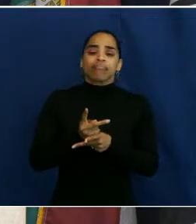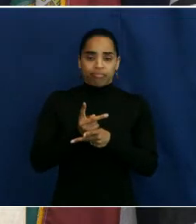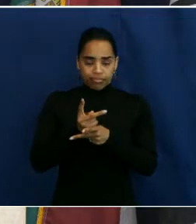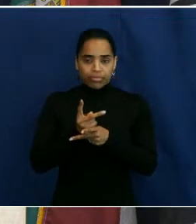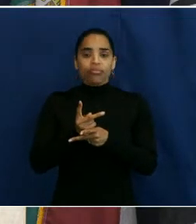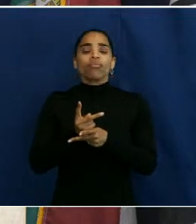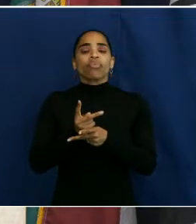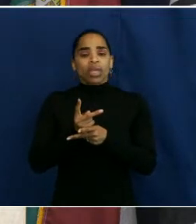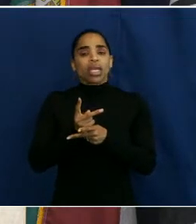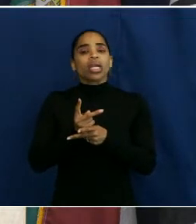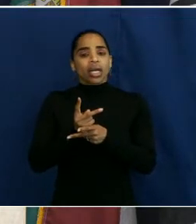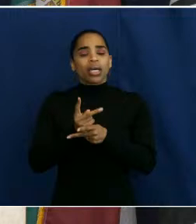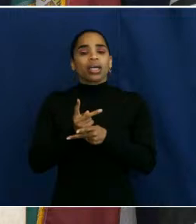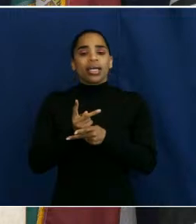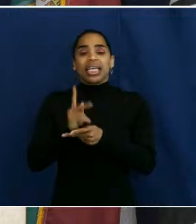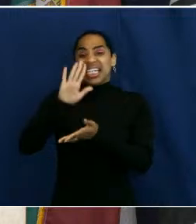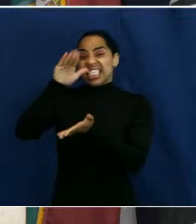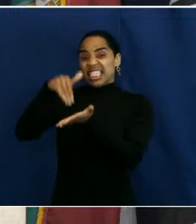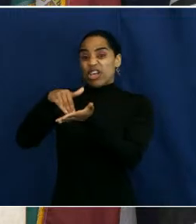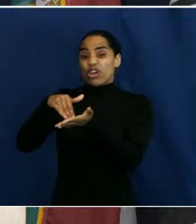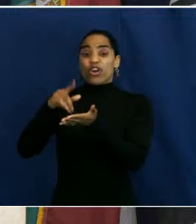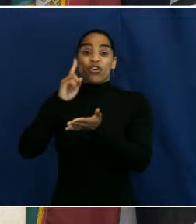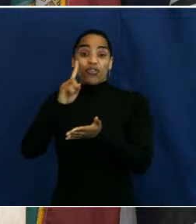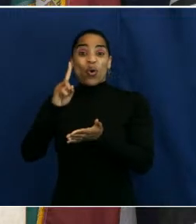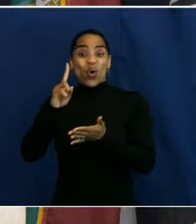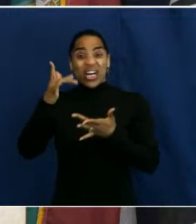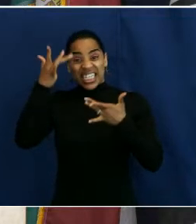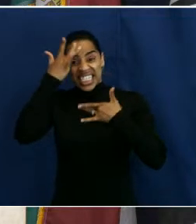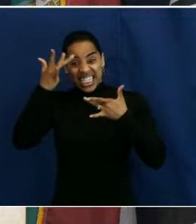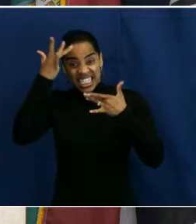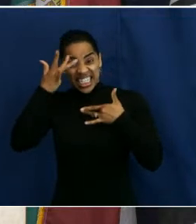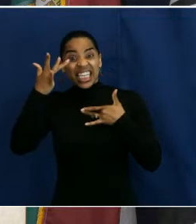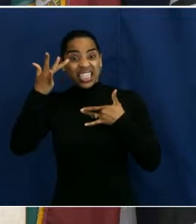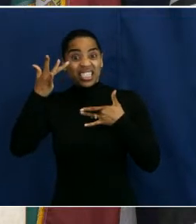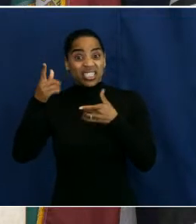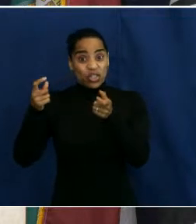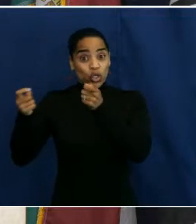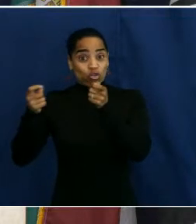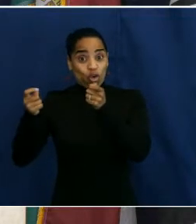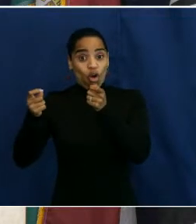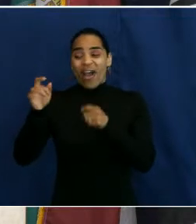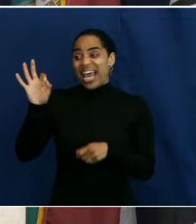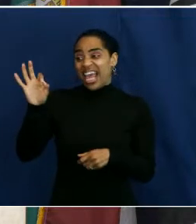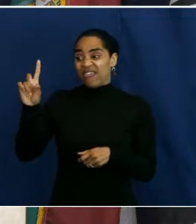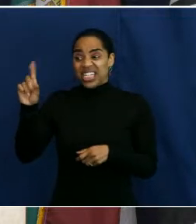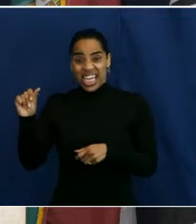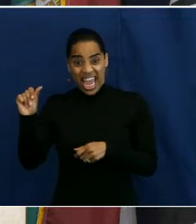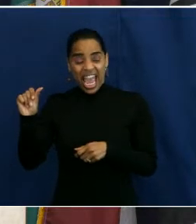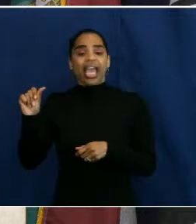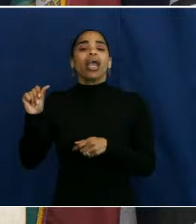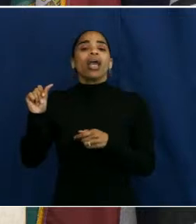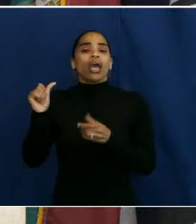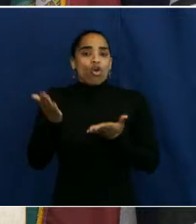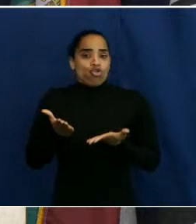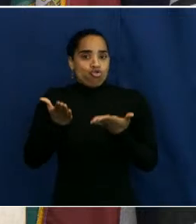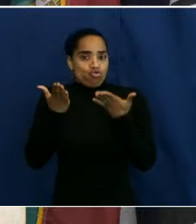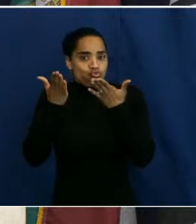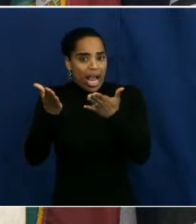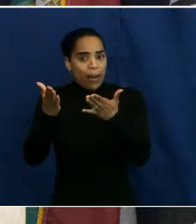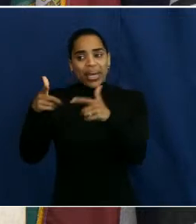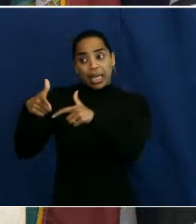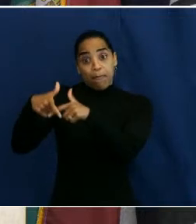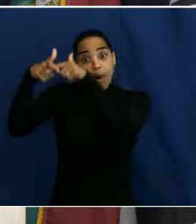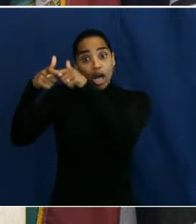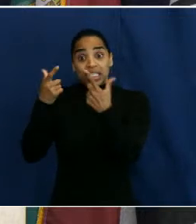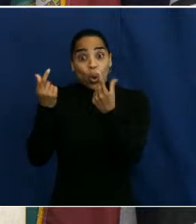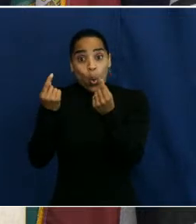evaluate it. But the Centers for Disease Control, FDA, California Department of Public Health, all recommended a pause on the administration of the